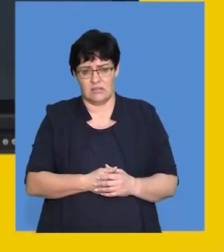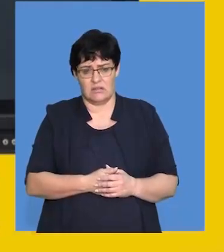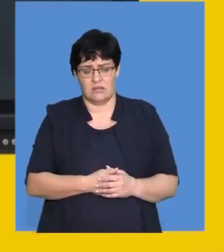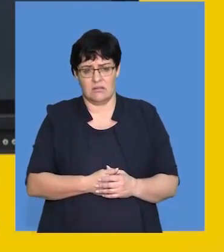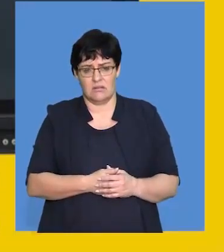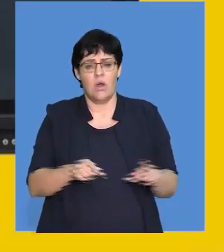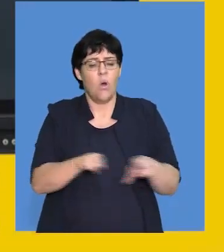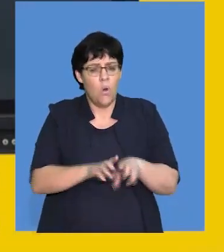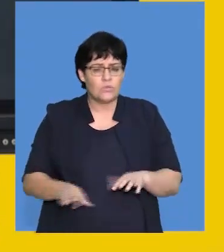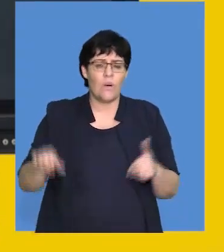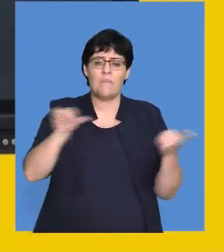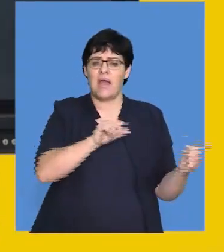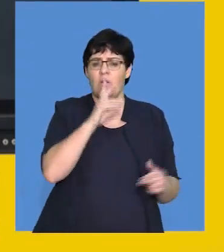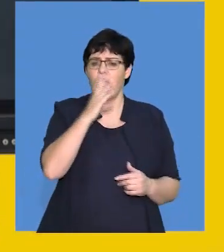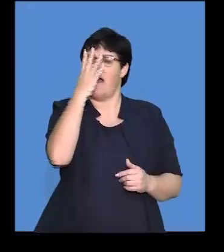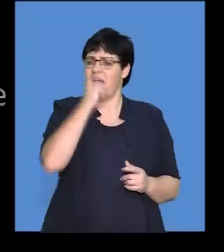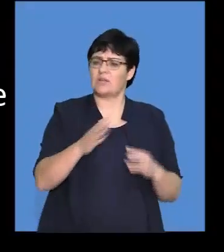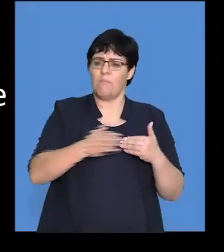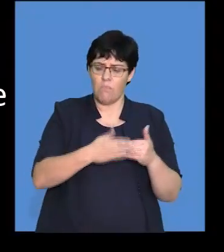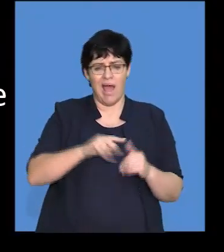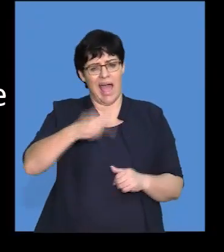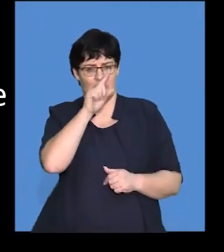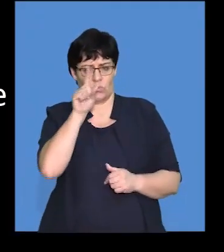back and ask another question.